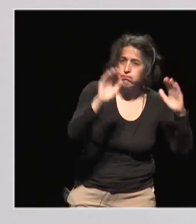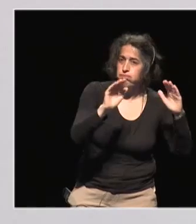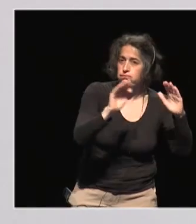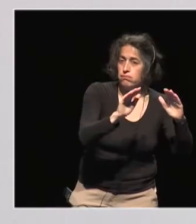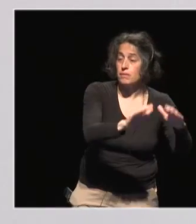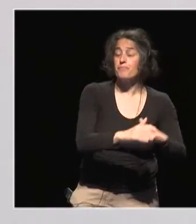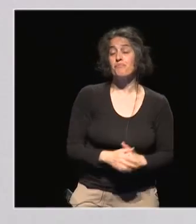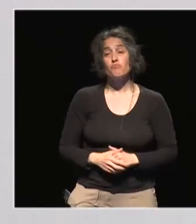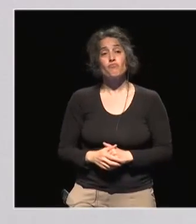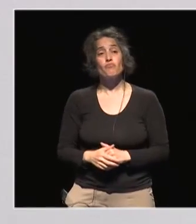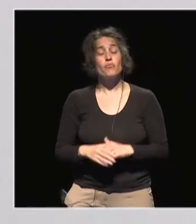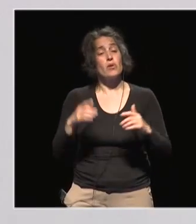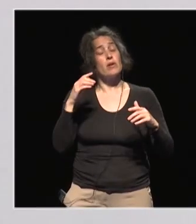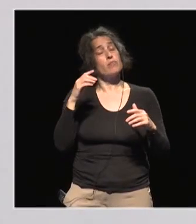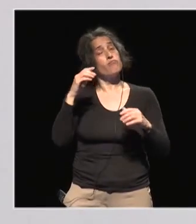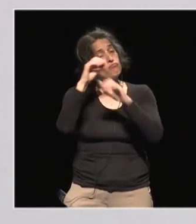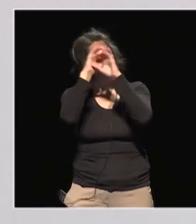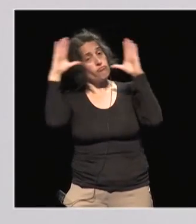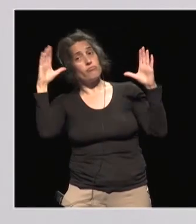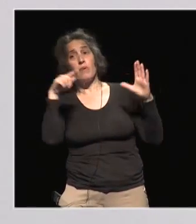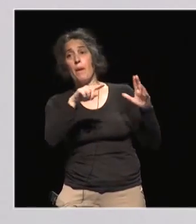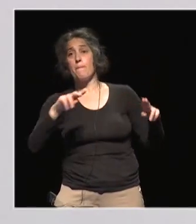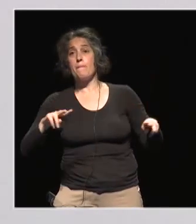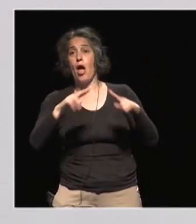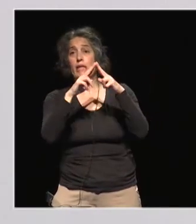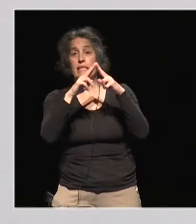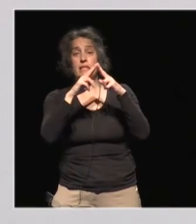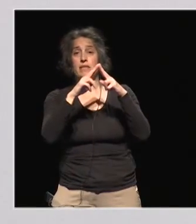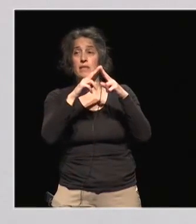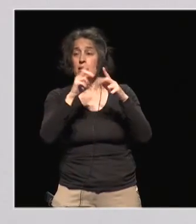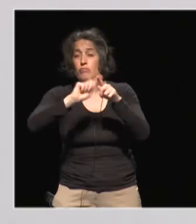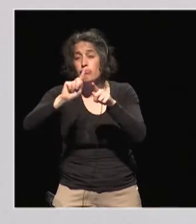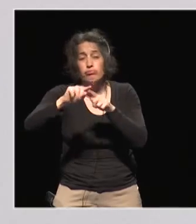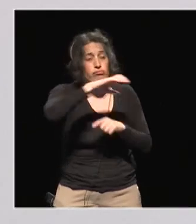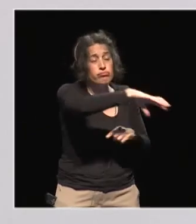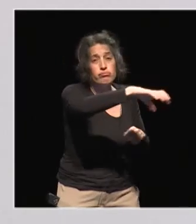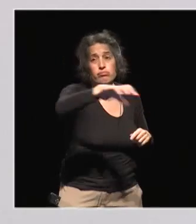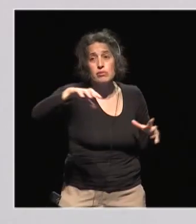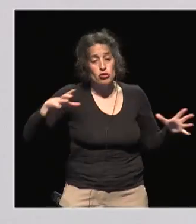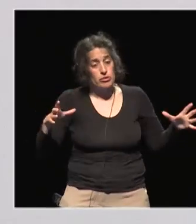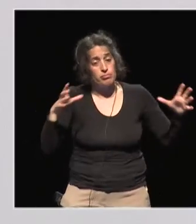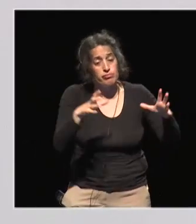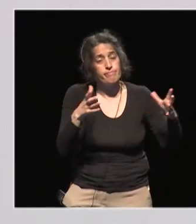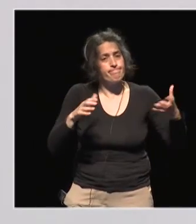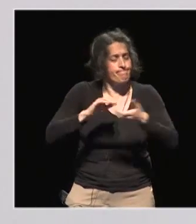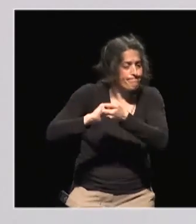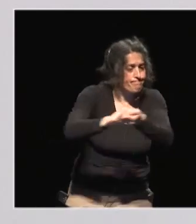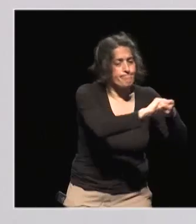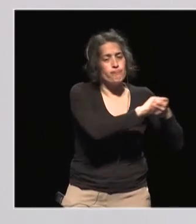Paris should unite the different countries is the agenda that we have.